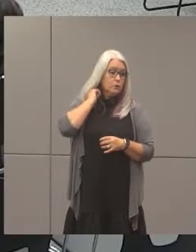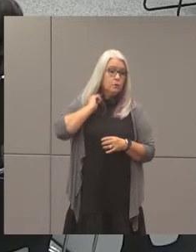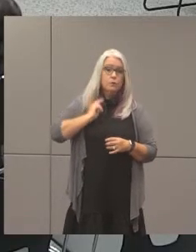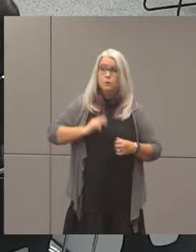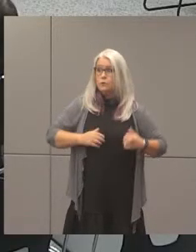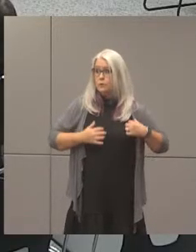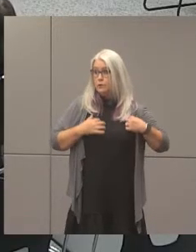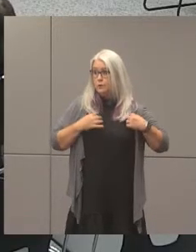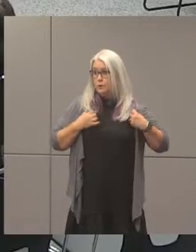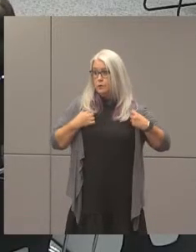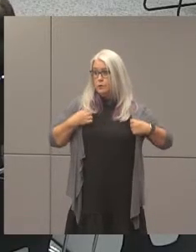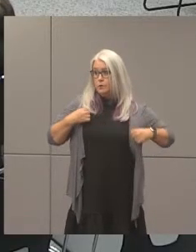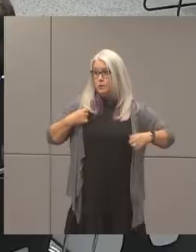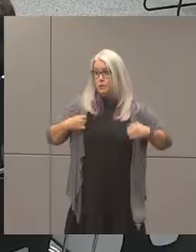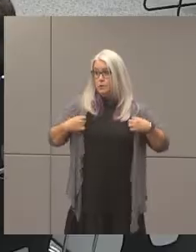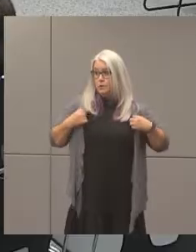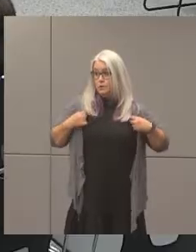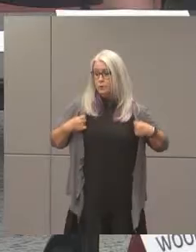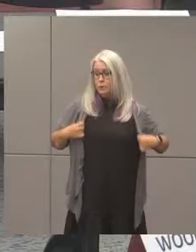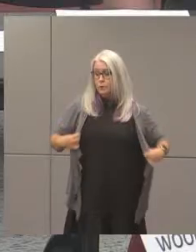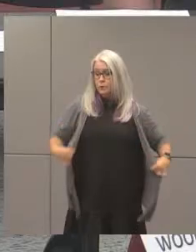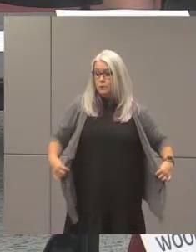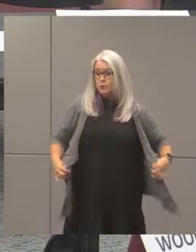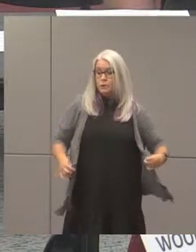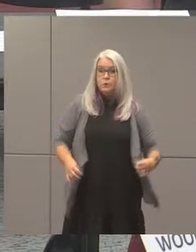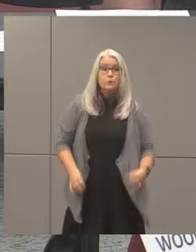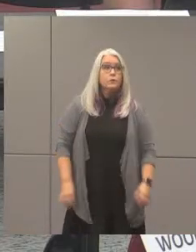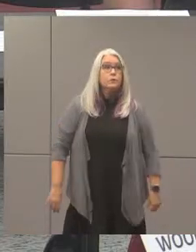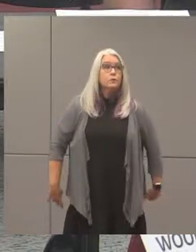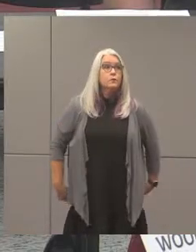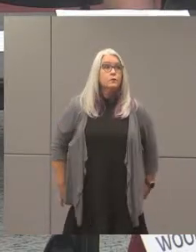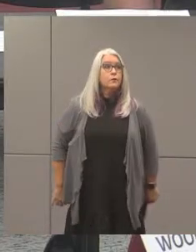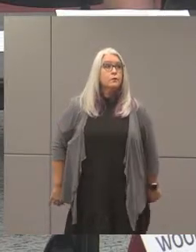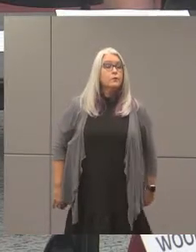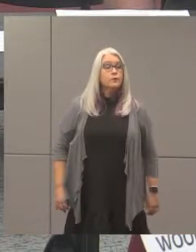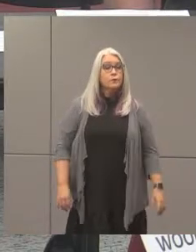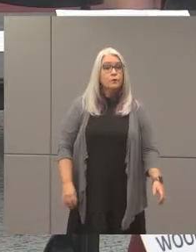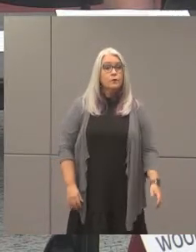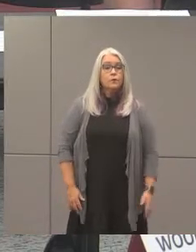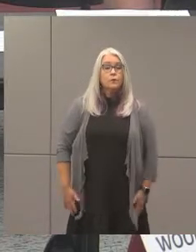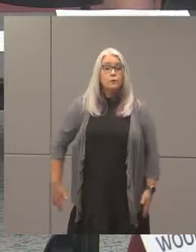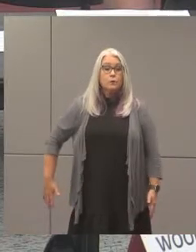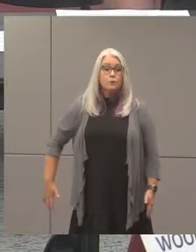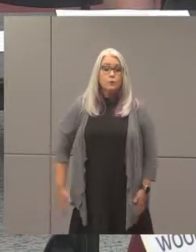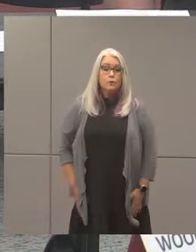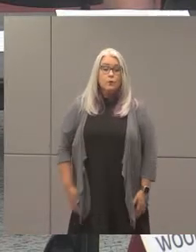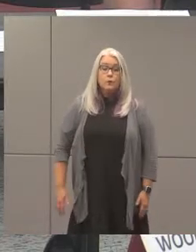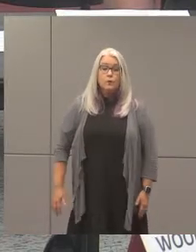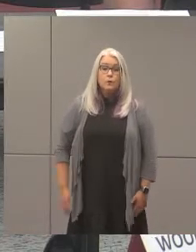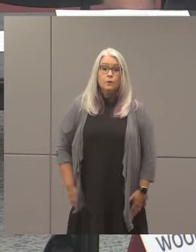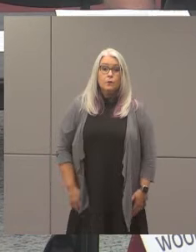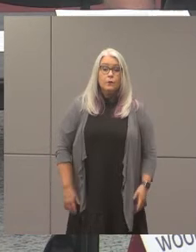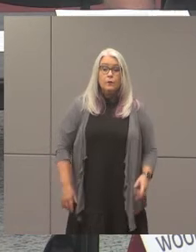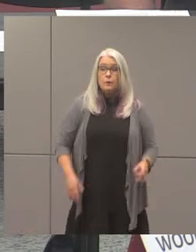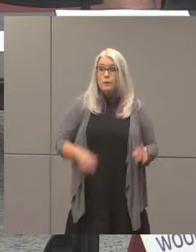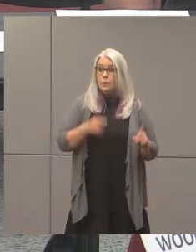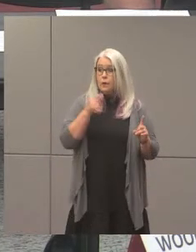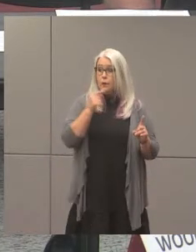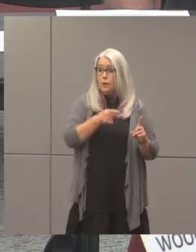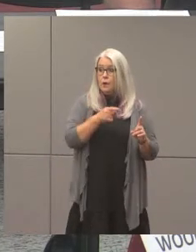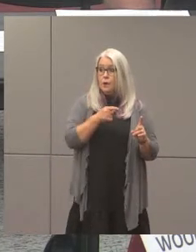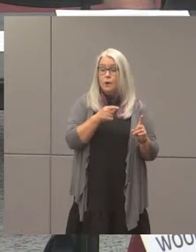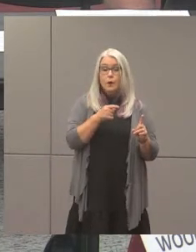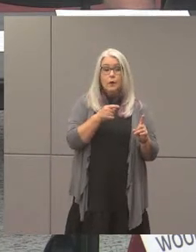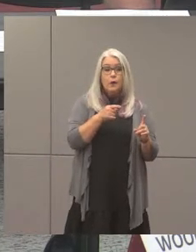Trustee. The way that I see this is we really don't have